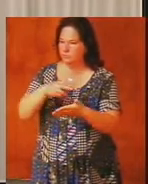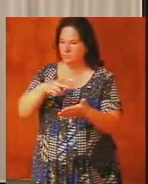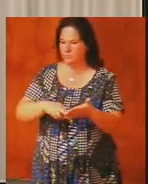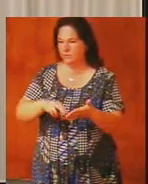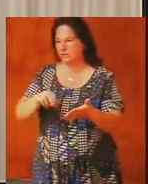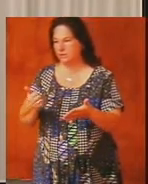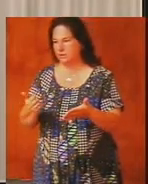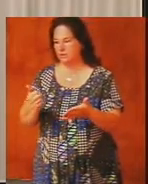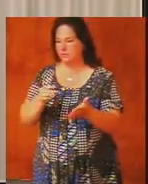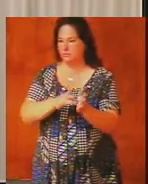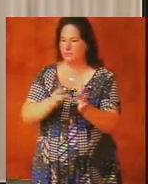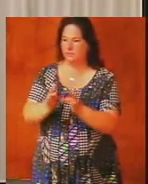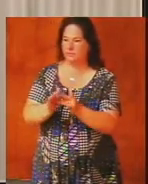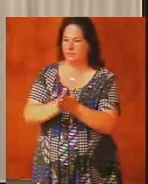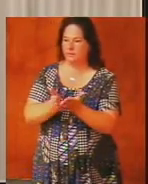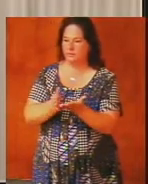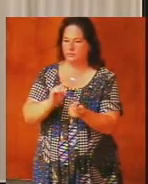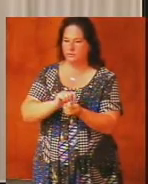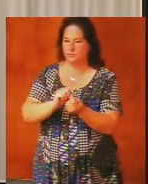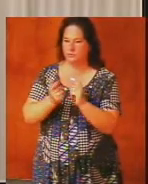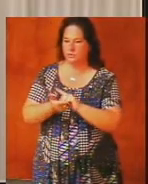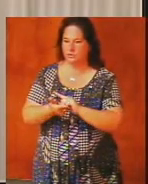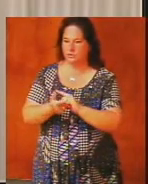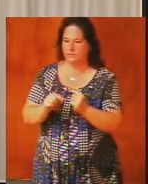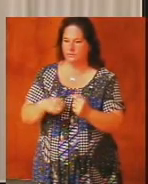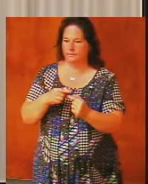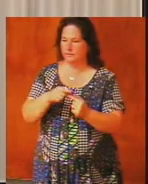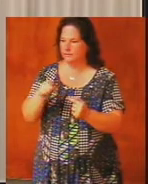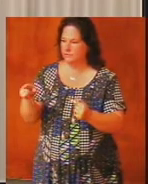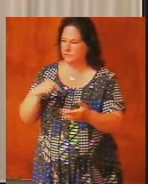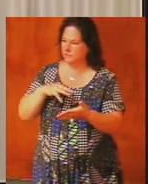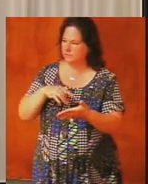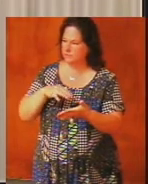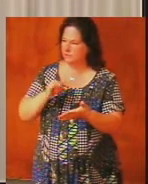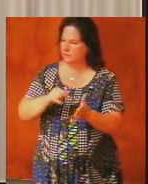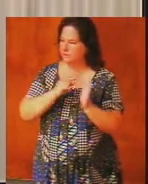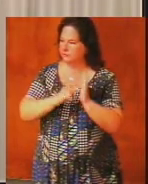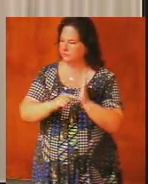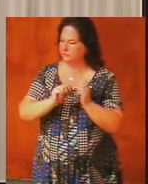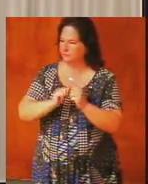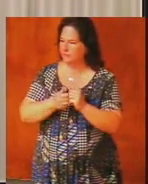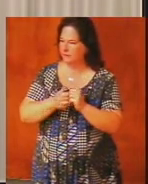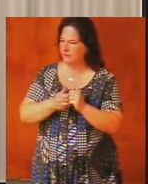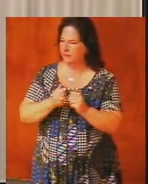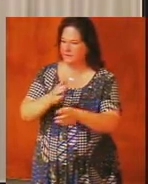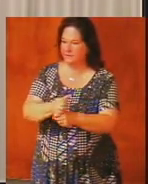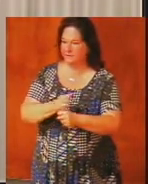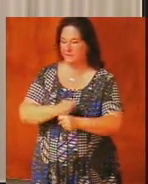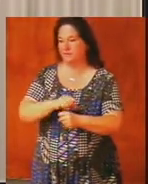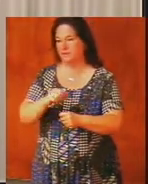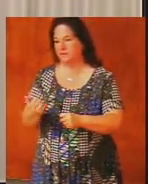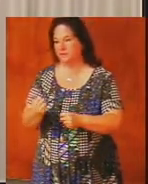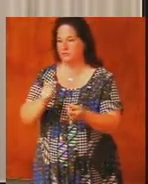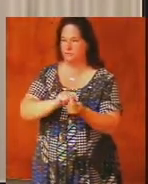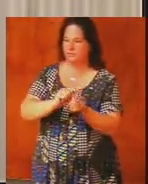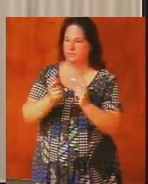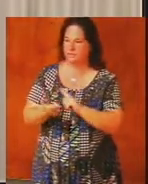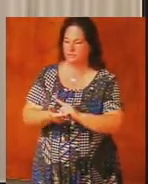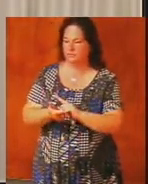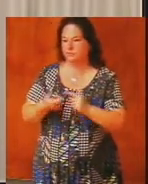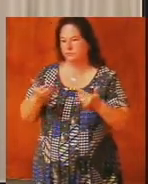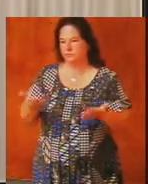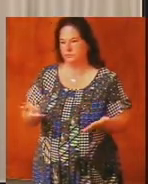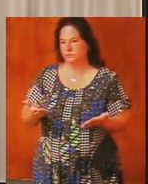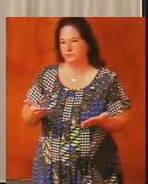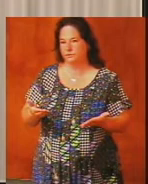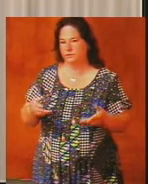other Bible translations as you're studying that passage. How do you get these other translations? Well, there